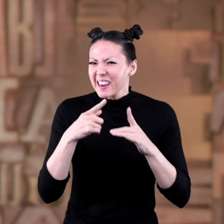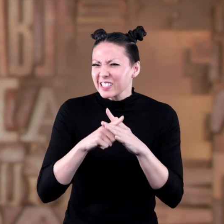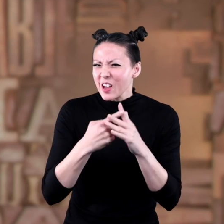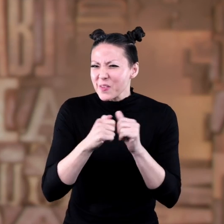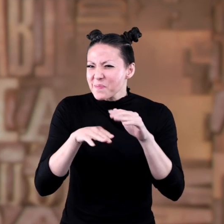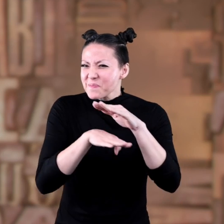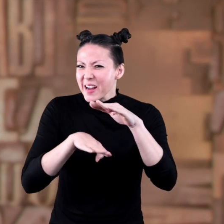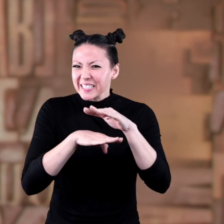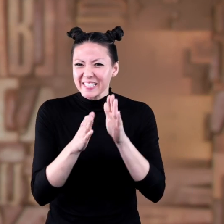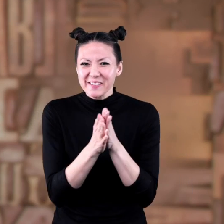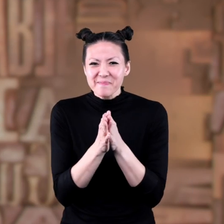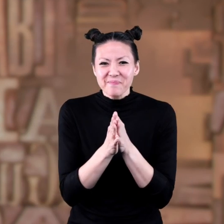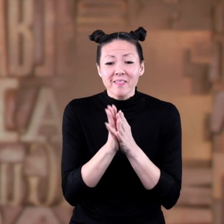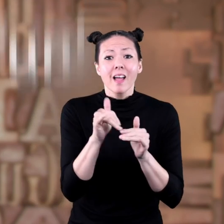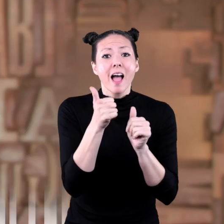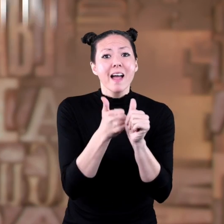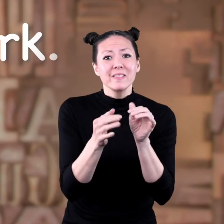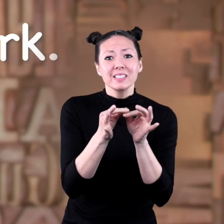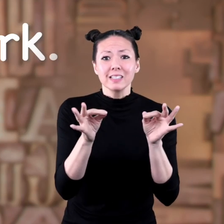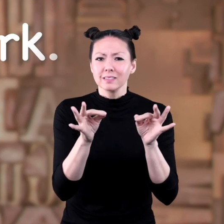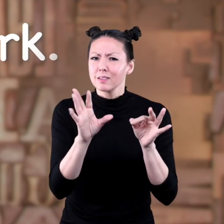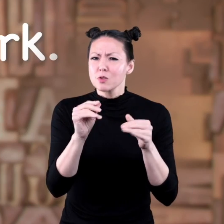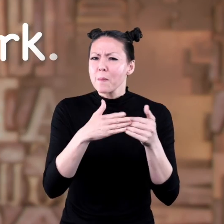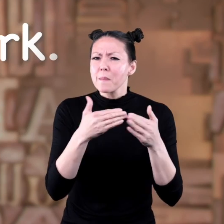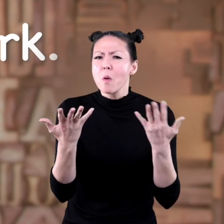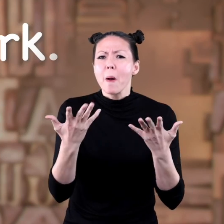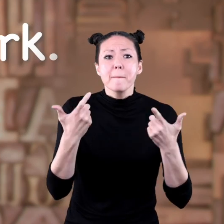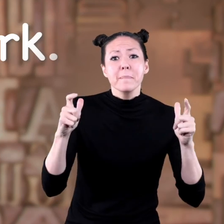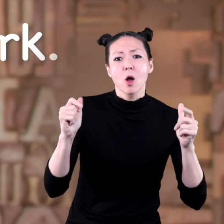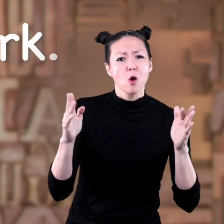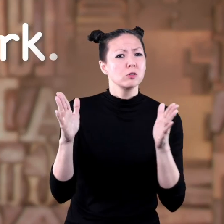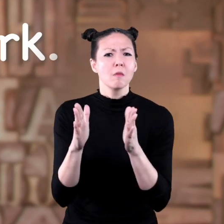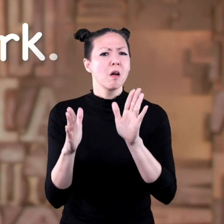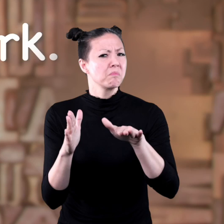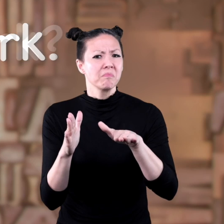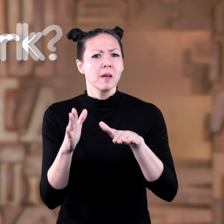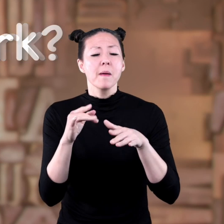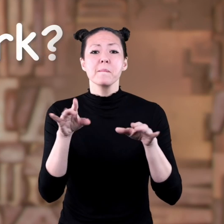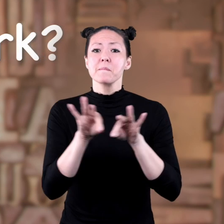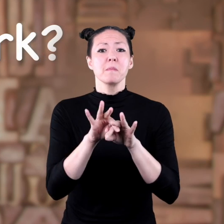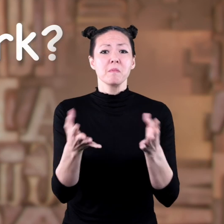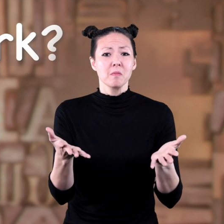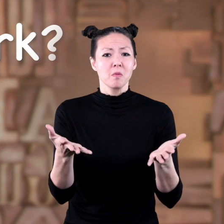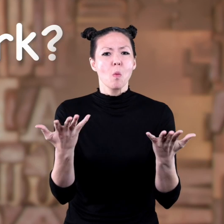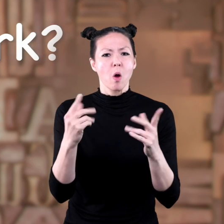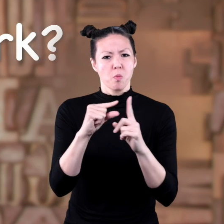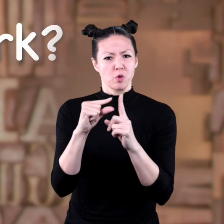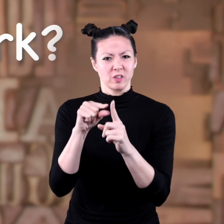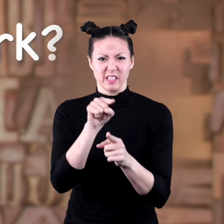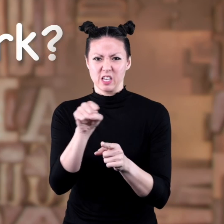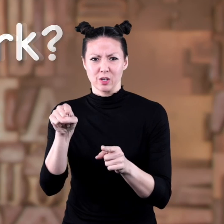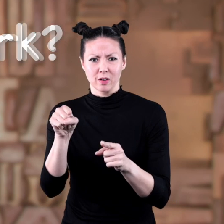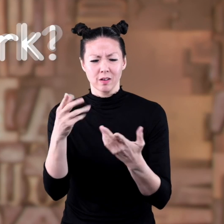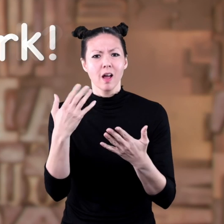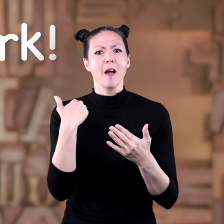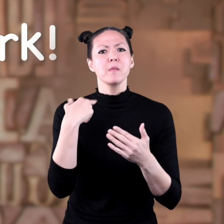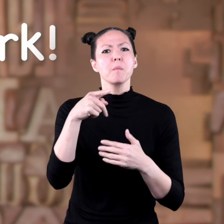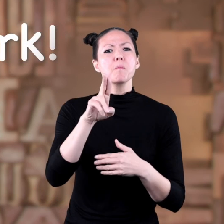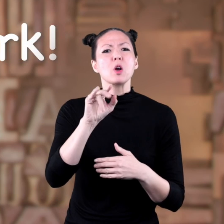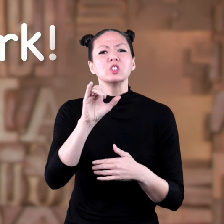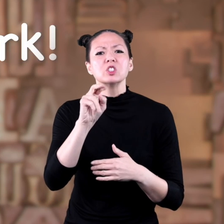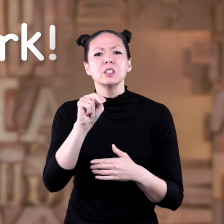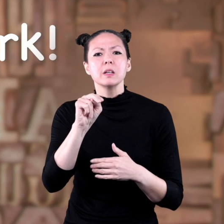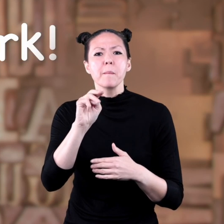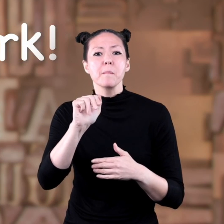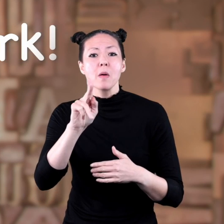best. Let's start with the basics. Every sentence, no matter how big or small, and no matter how many words are in it, ends with